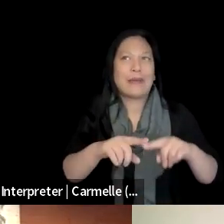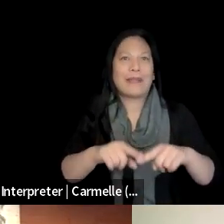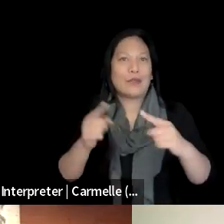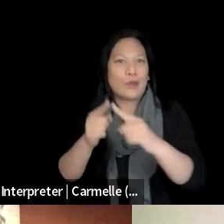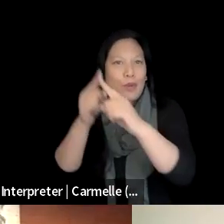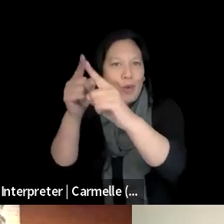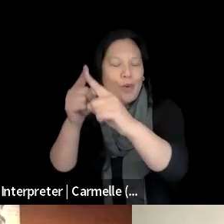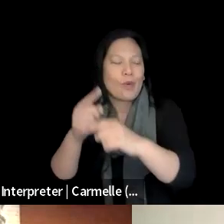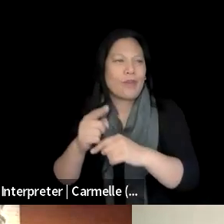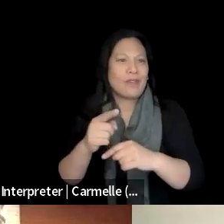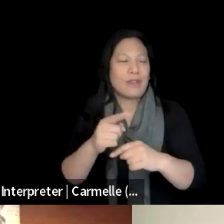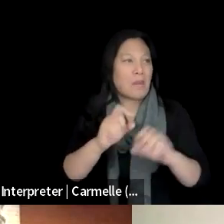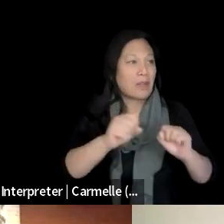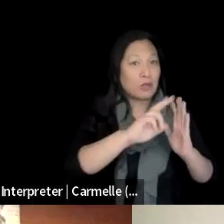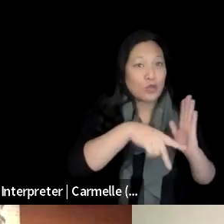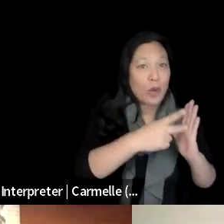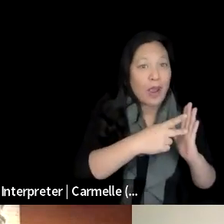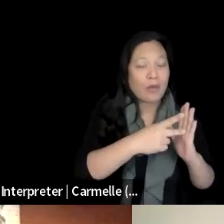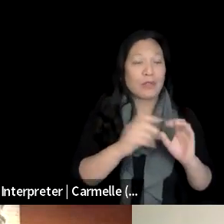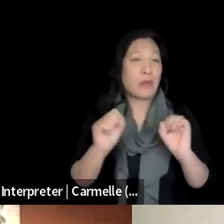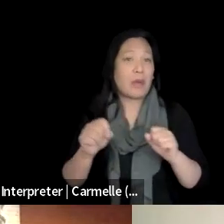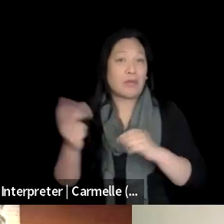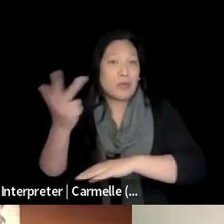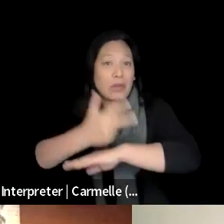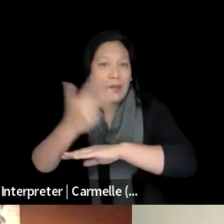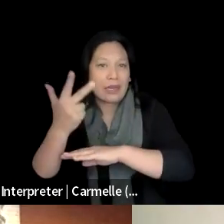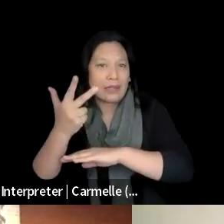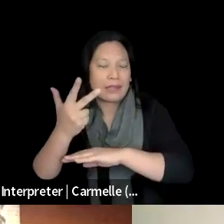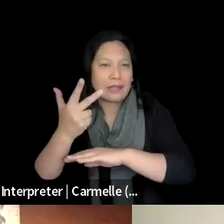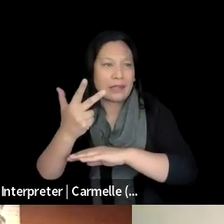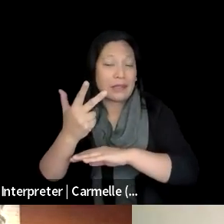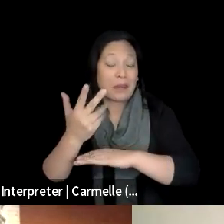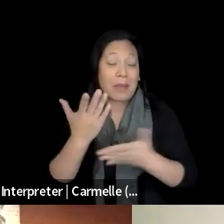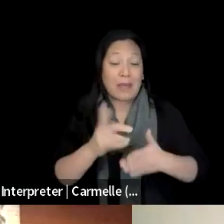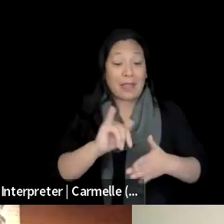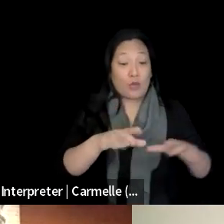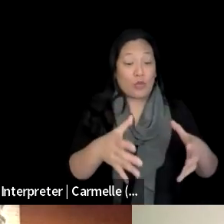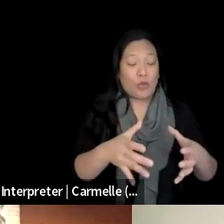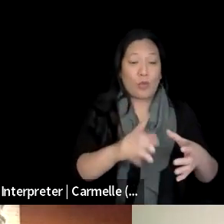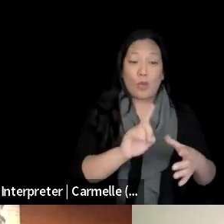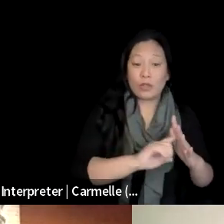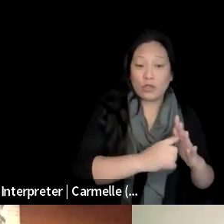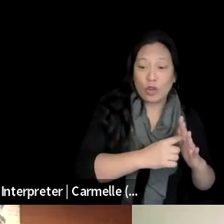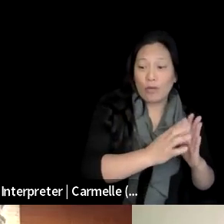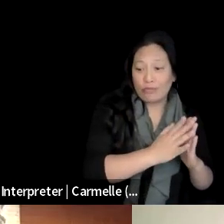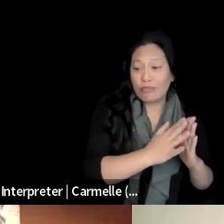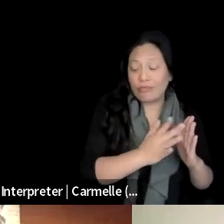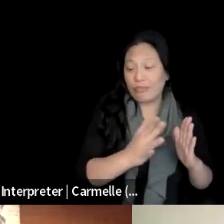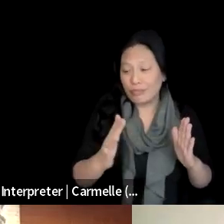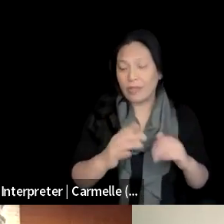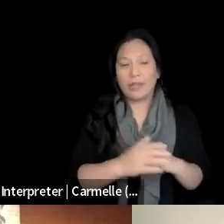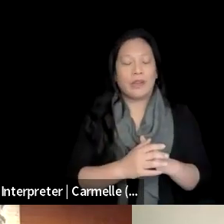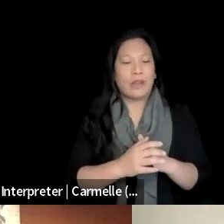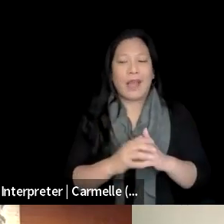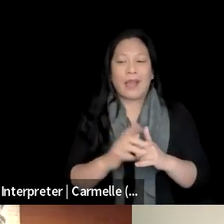outcome, maybe depending on where we're starting from and where we need to get to, or depending on the methods that we're going to use to get there.